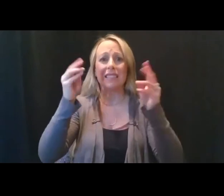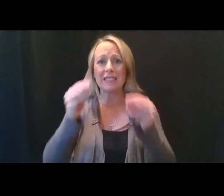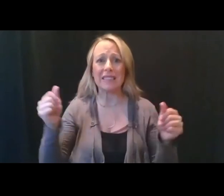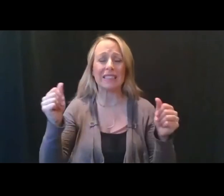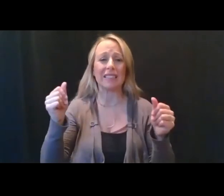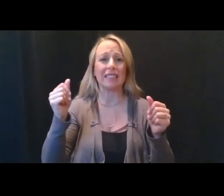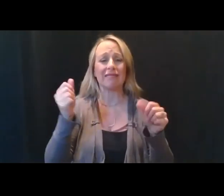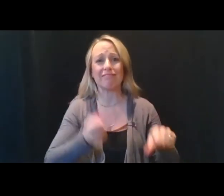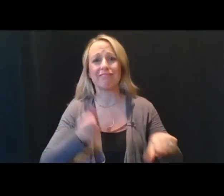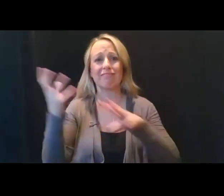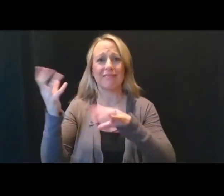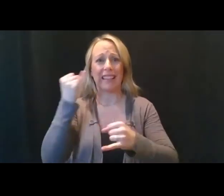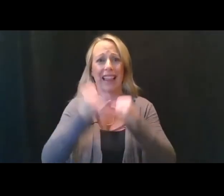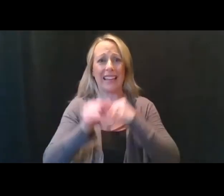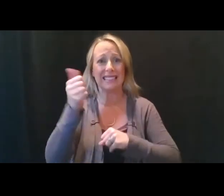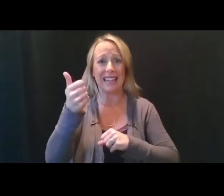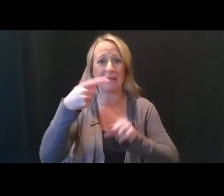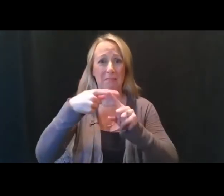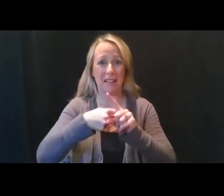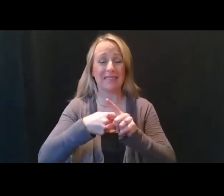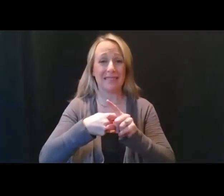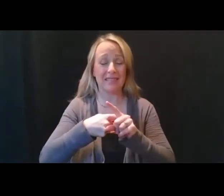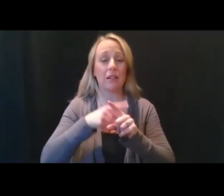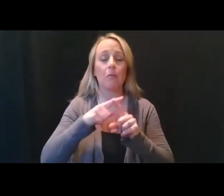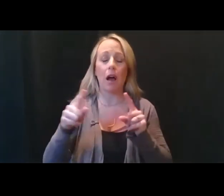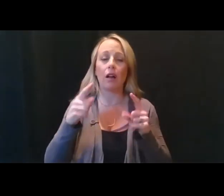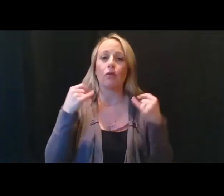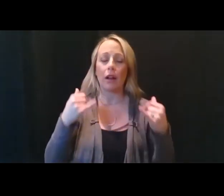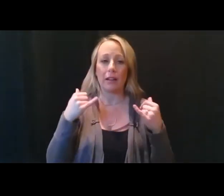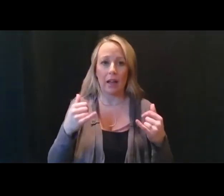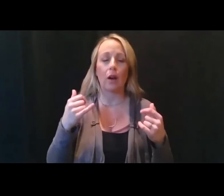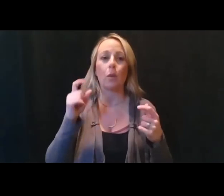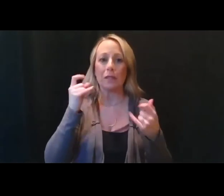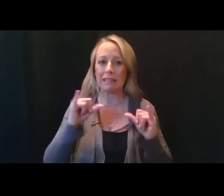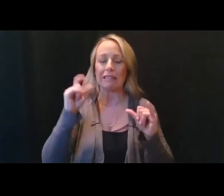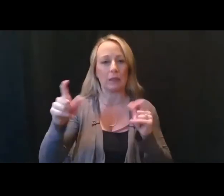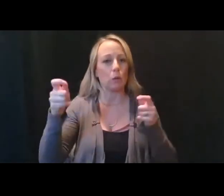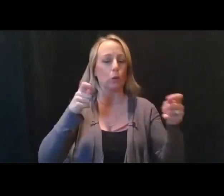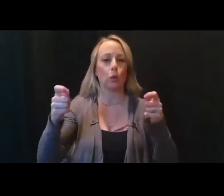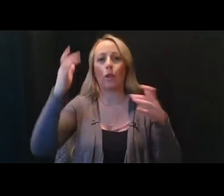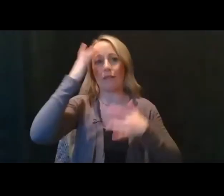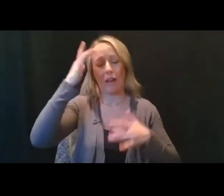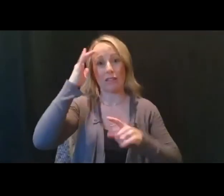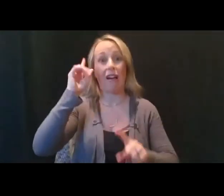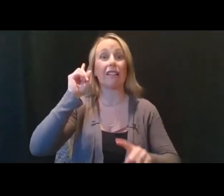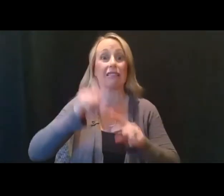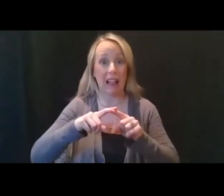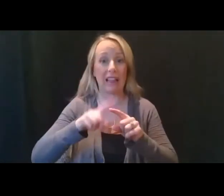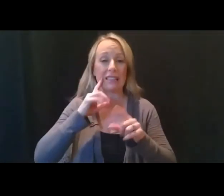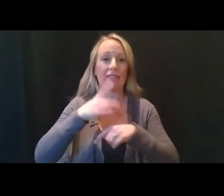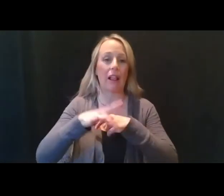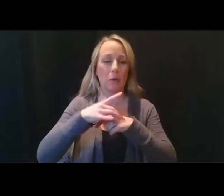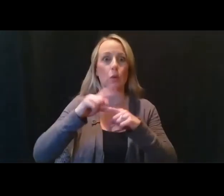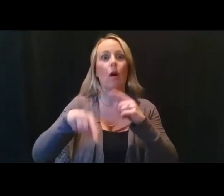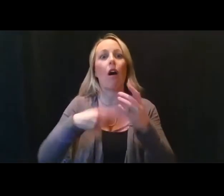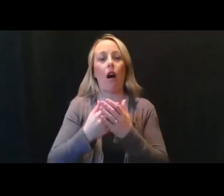we must still work together to control the spread of the virus until the vaccine is available to all members of our community.